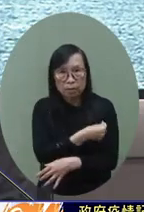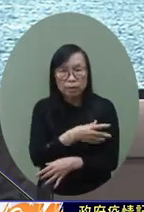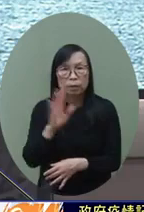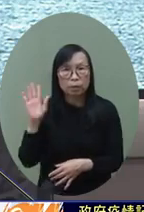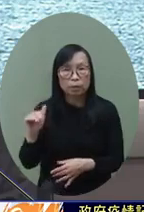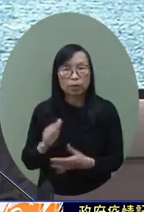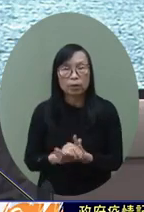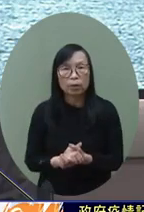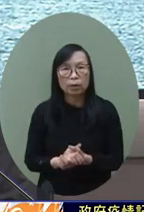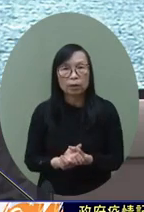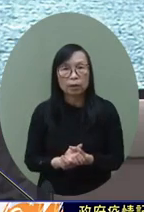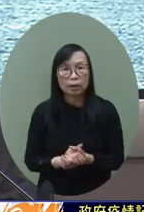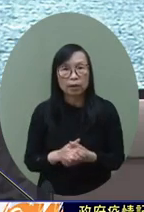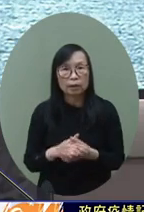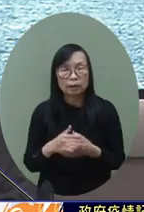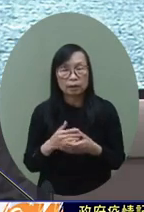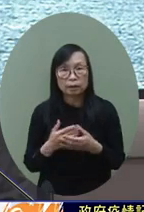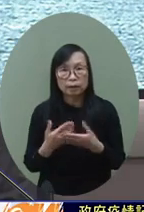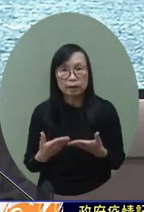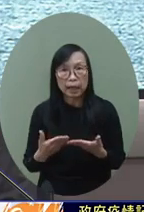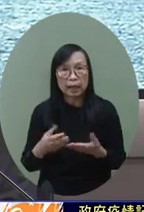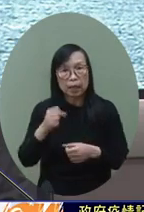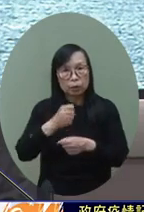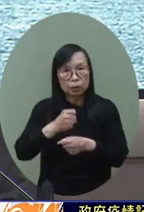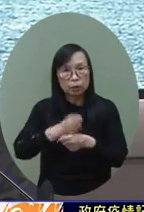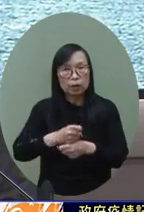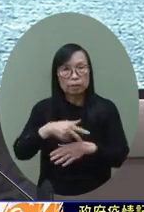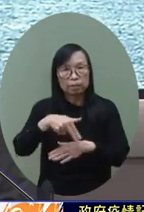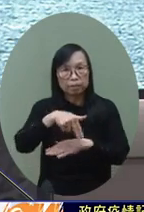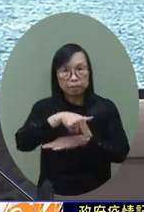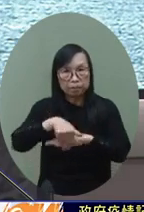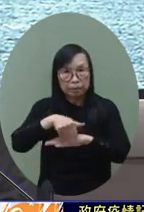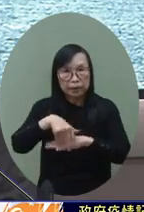the program effectively, efficiently, and also gain public's confidence.